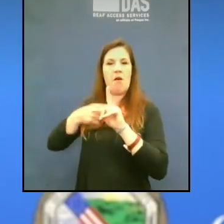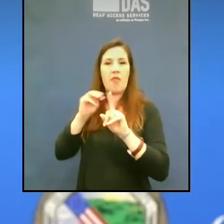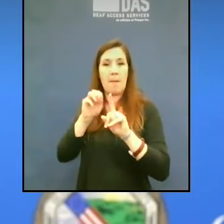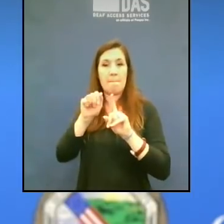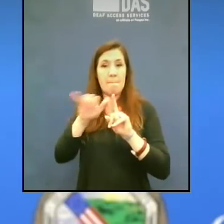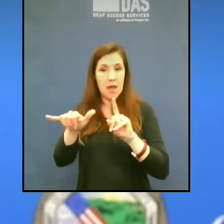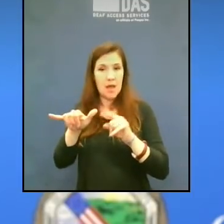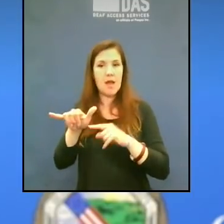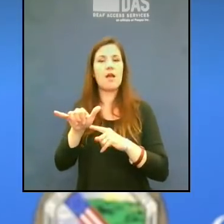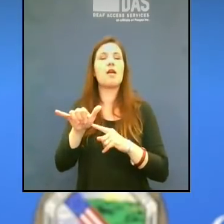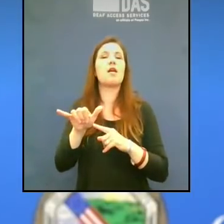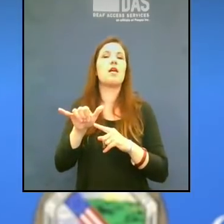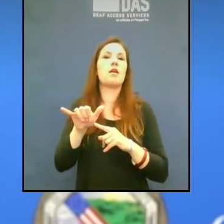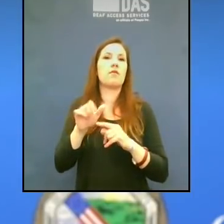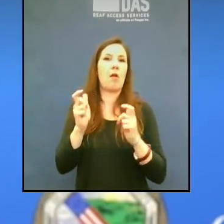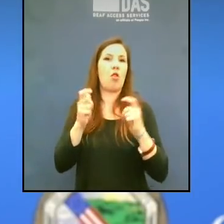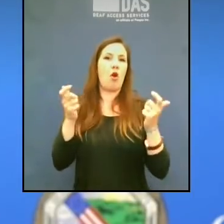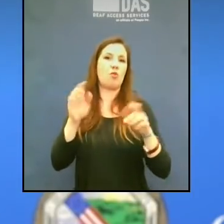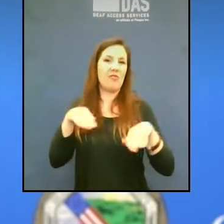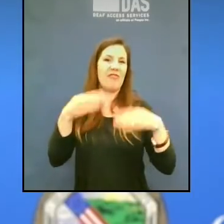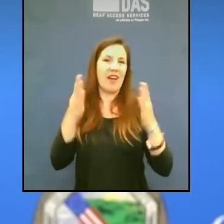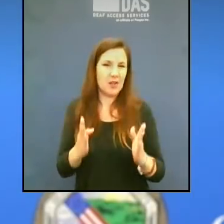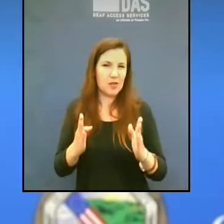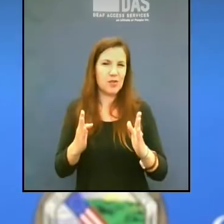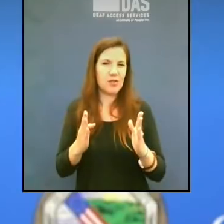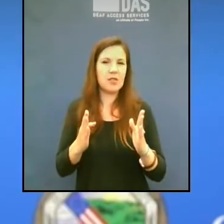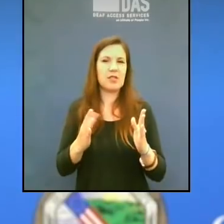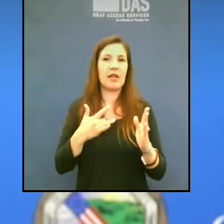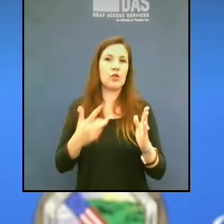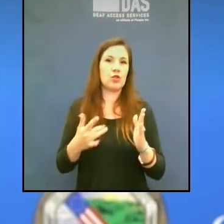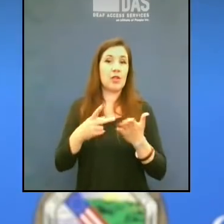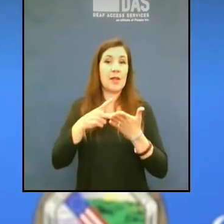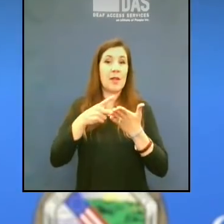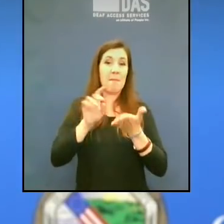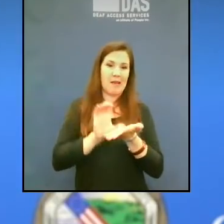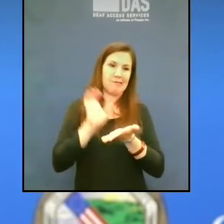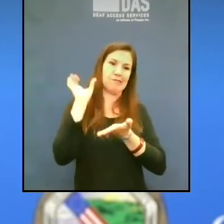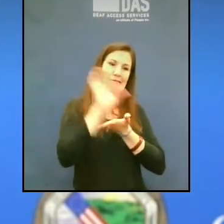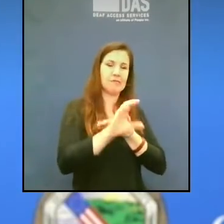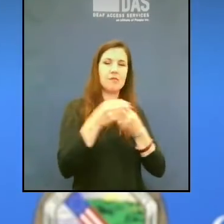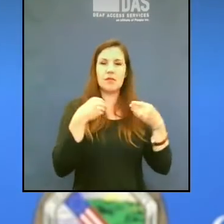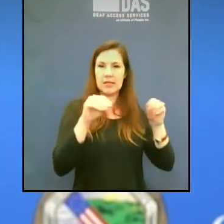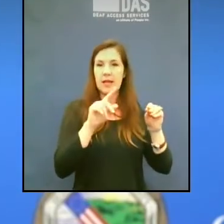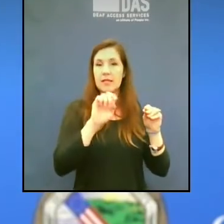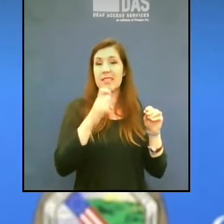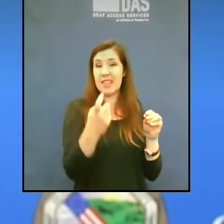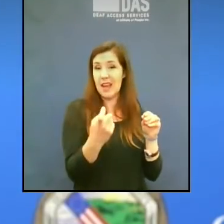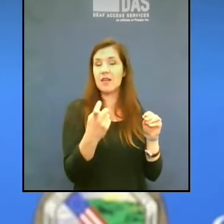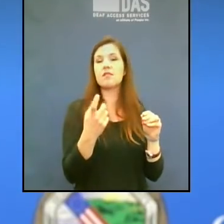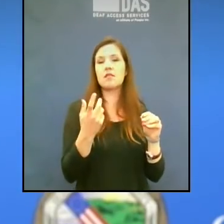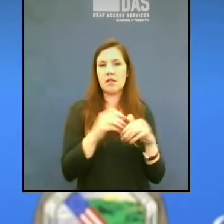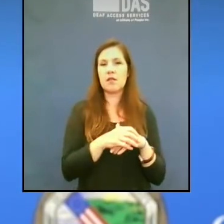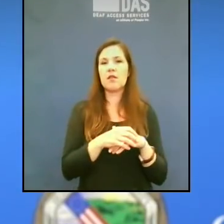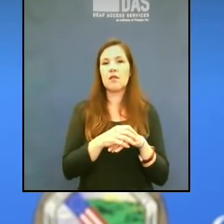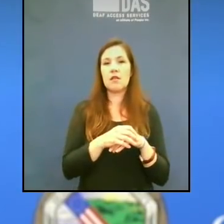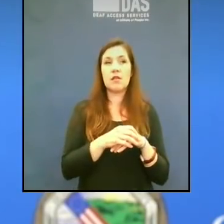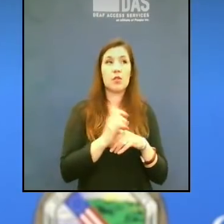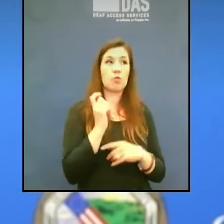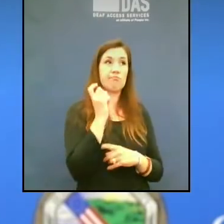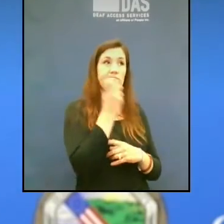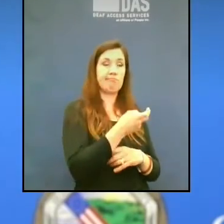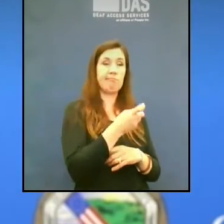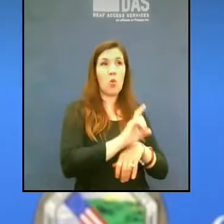largest providers, so to speak, the ones that generally pay the vast majority of the sales tax. And that was received at the budget office at 1